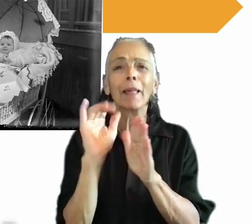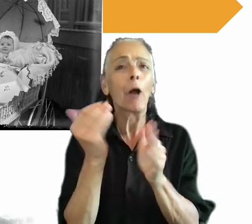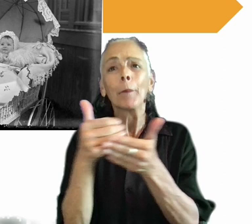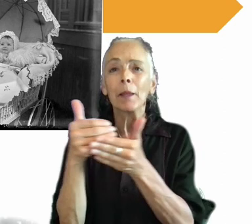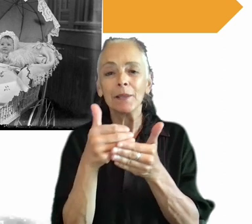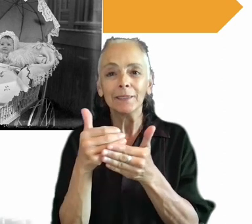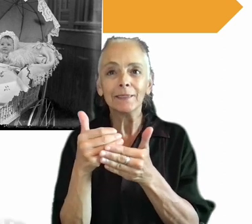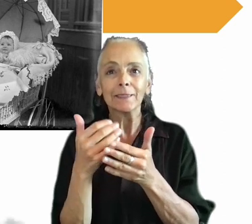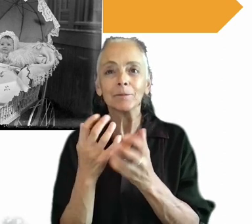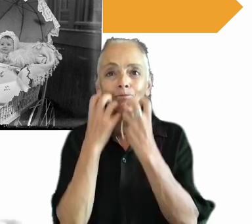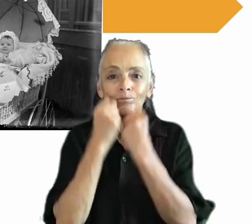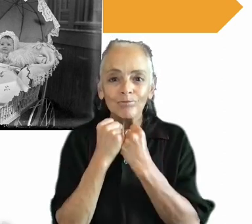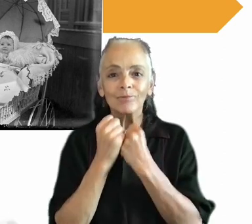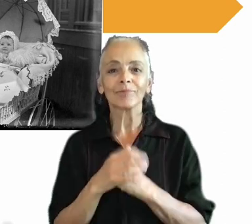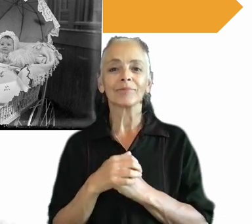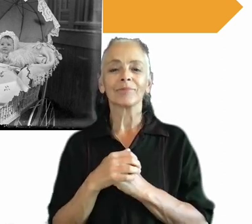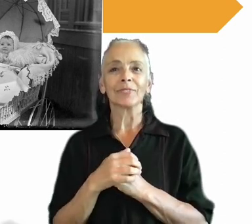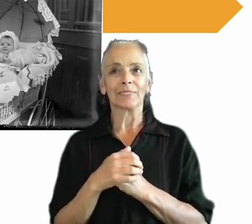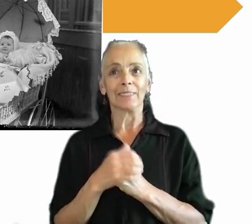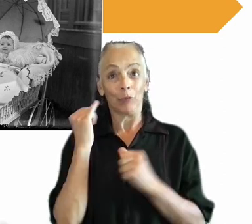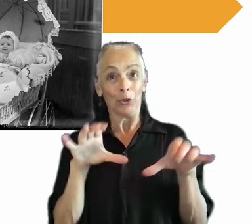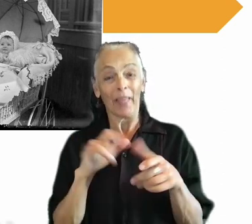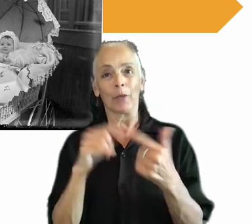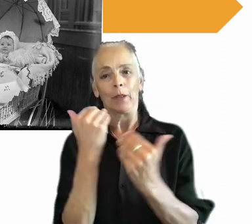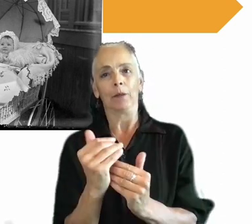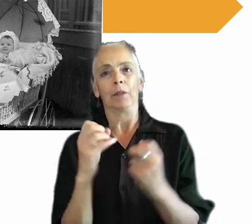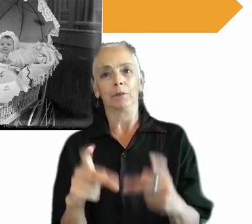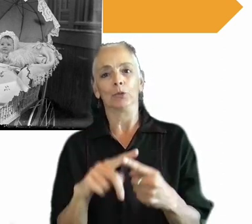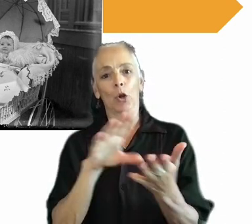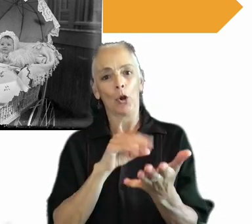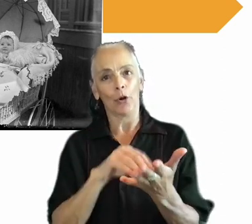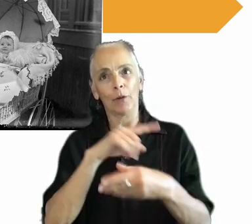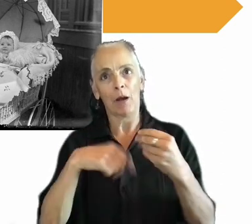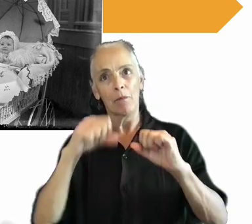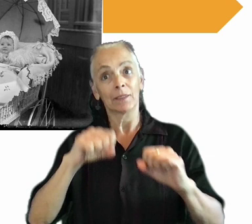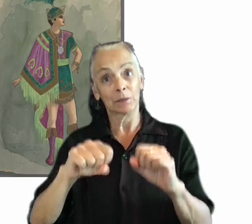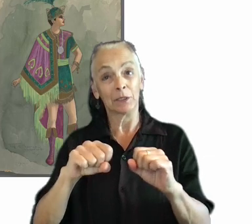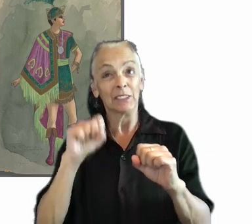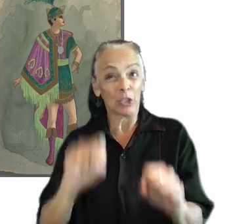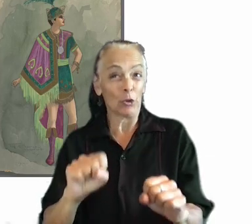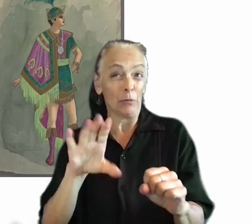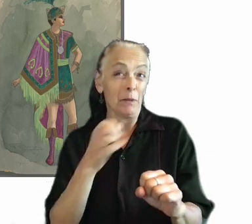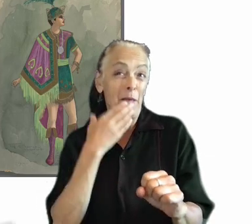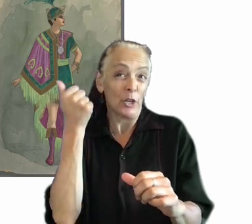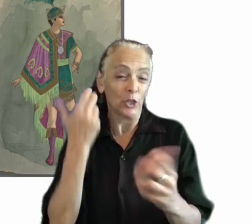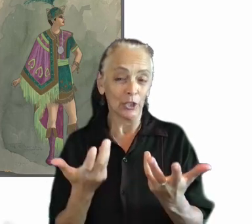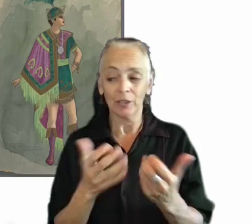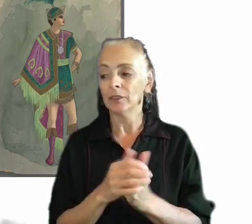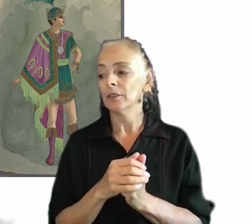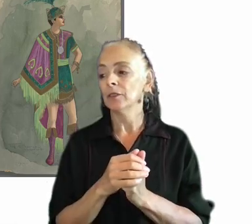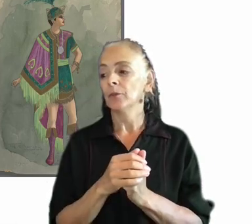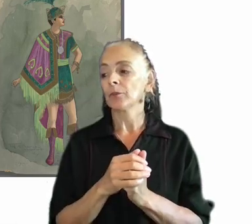that we limit our the opportunity to learn and learn about possibilities that might be better testing